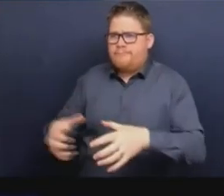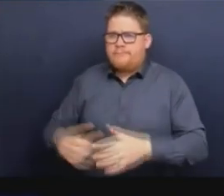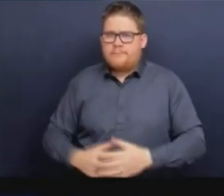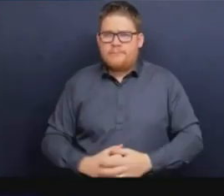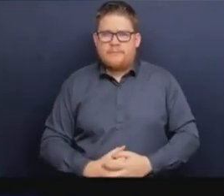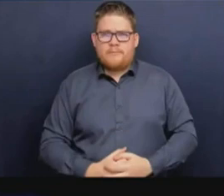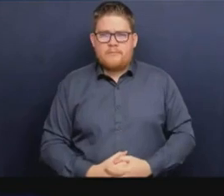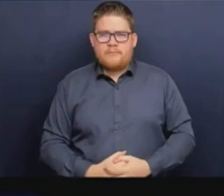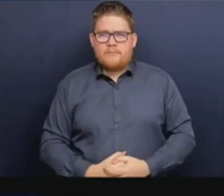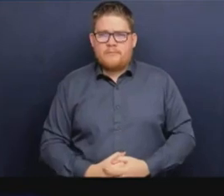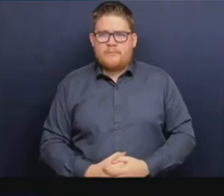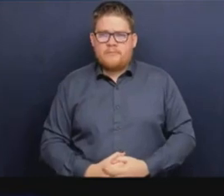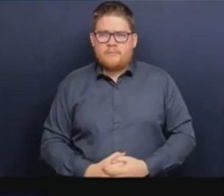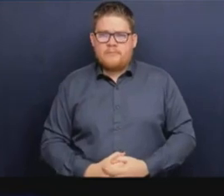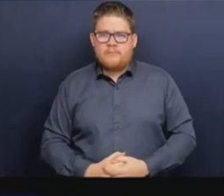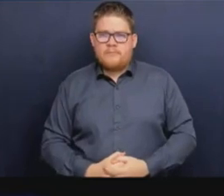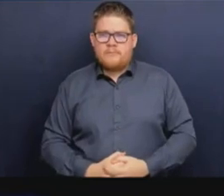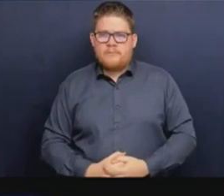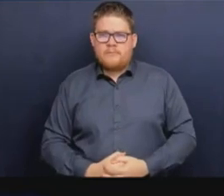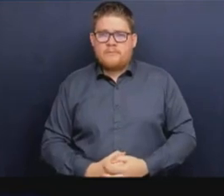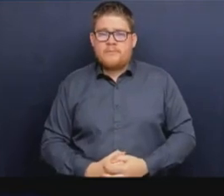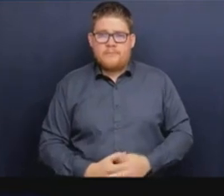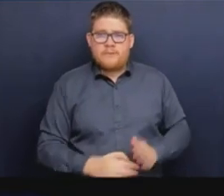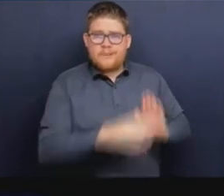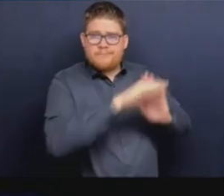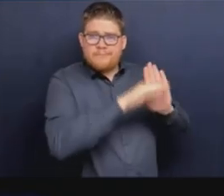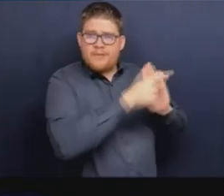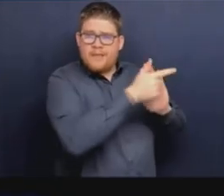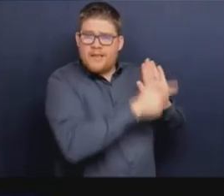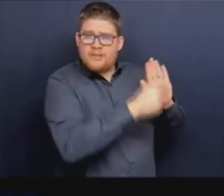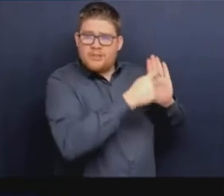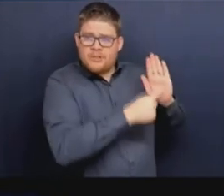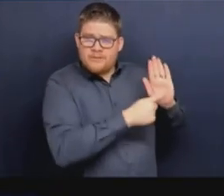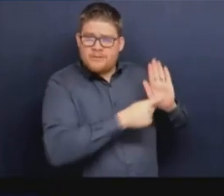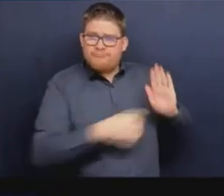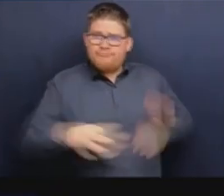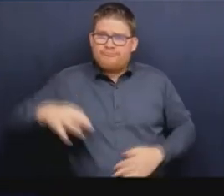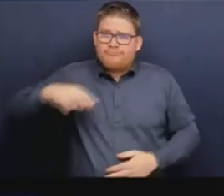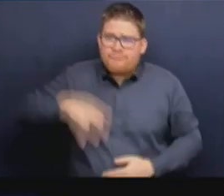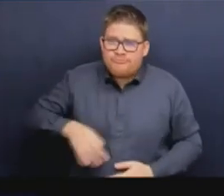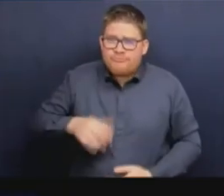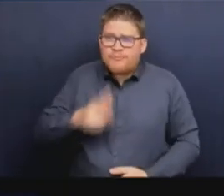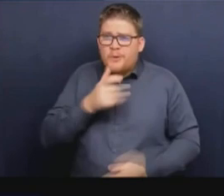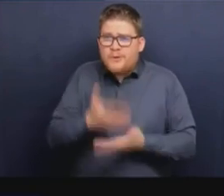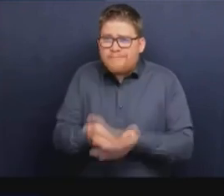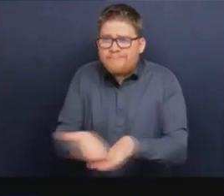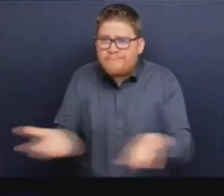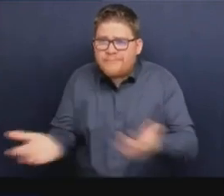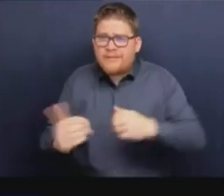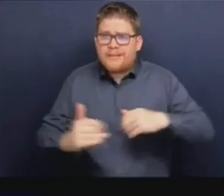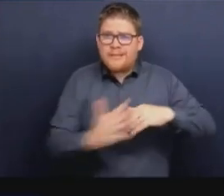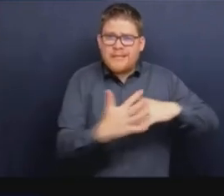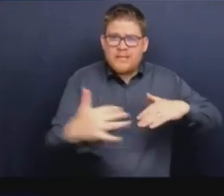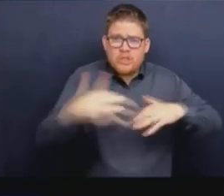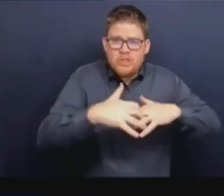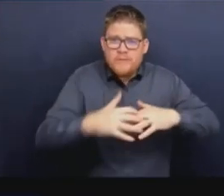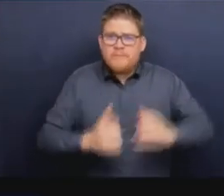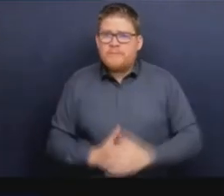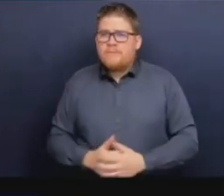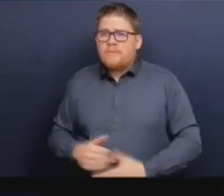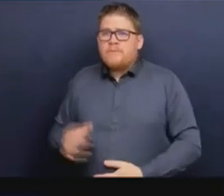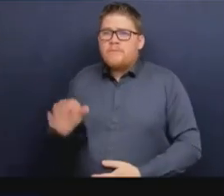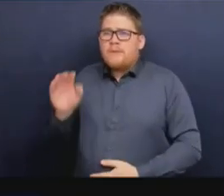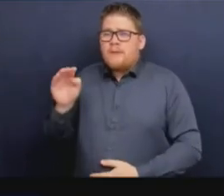This legislation will not just benefit Indigenous peoples, Métis people, and racialized communities, though. It will help us to